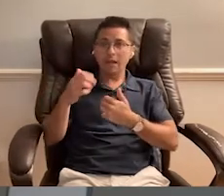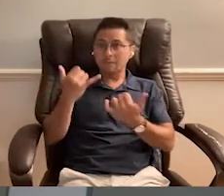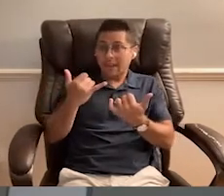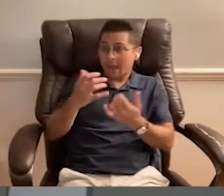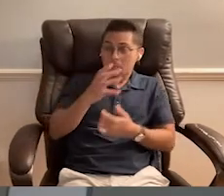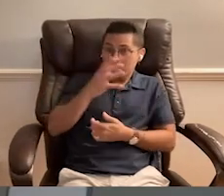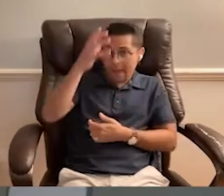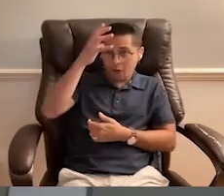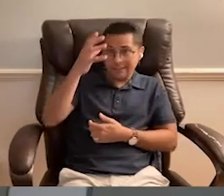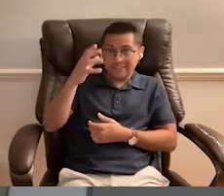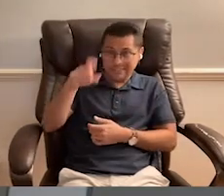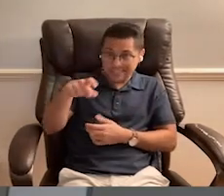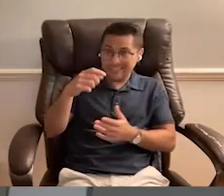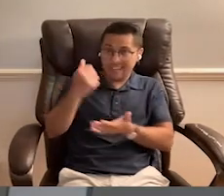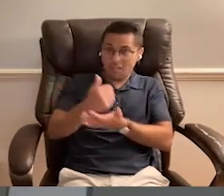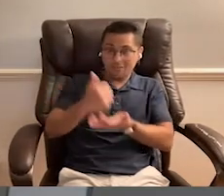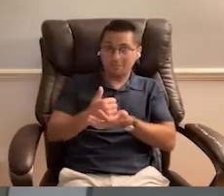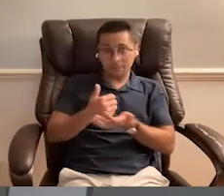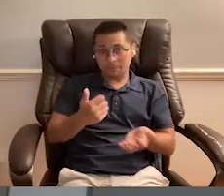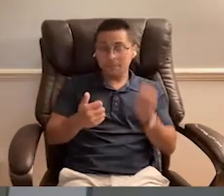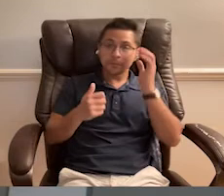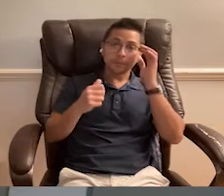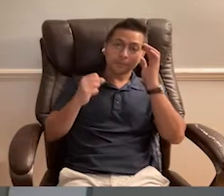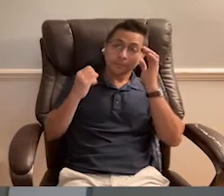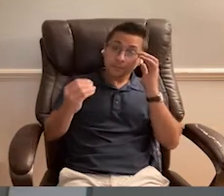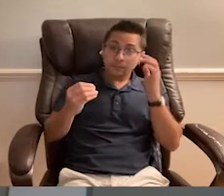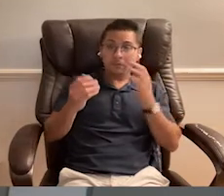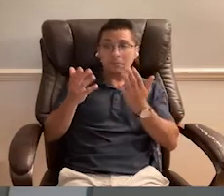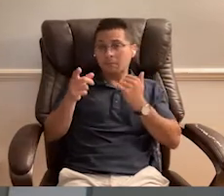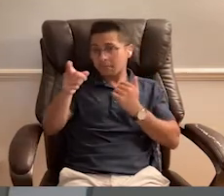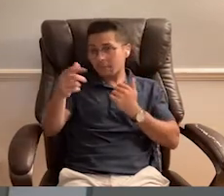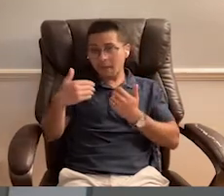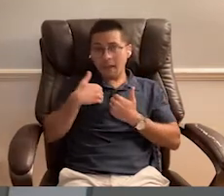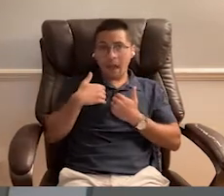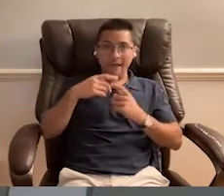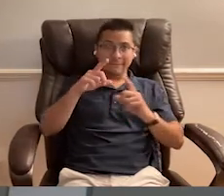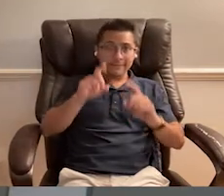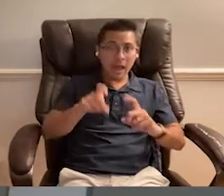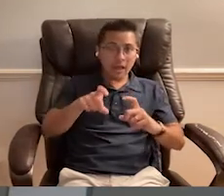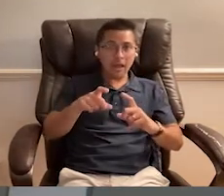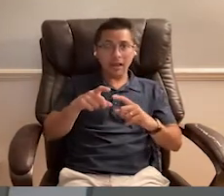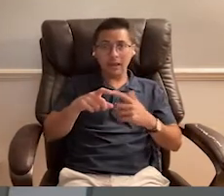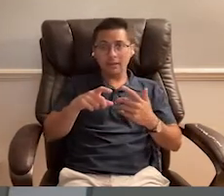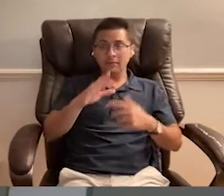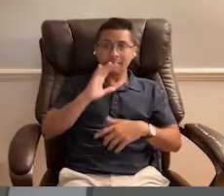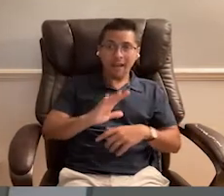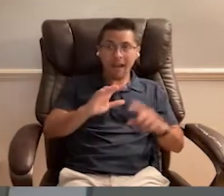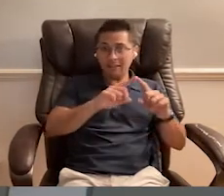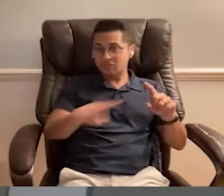all their lives by their parents, but now, you know, parents need help. So they may